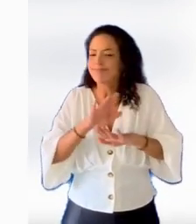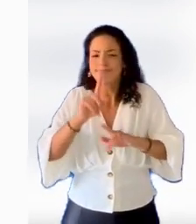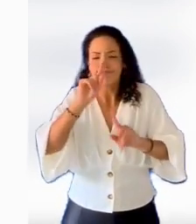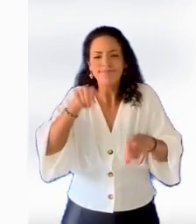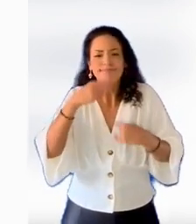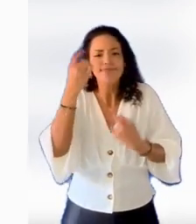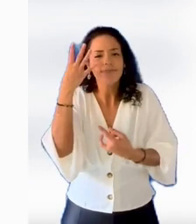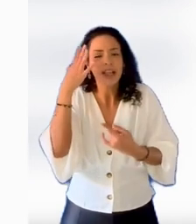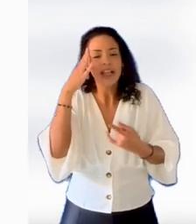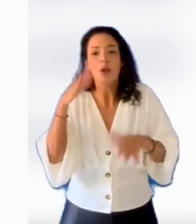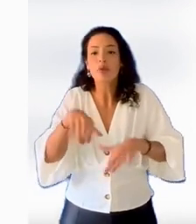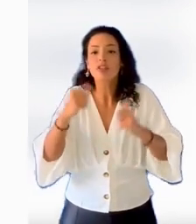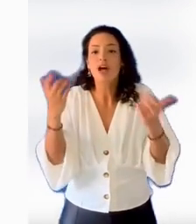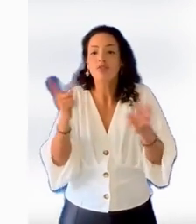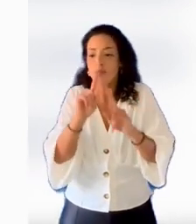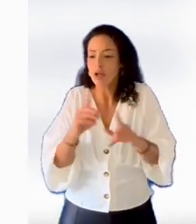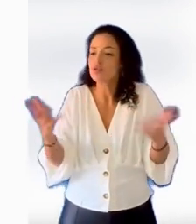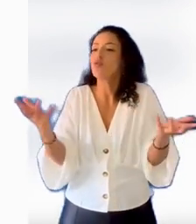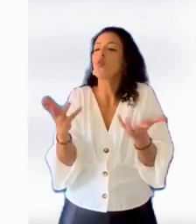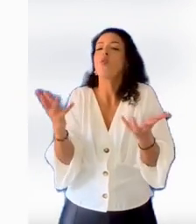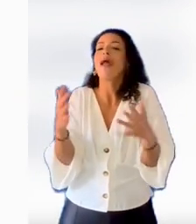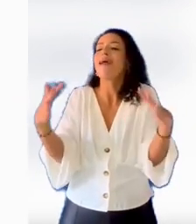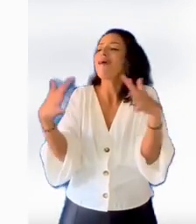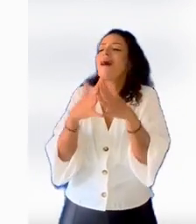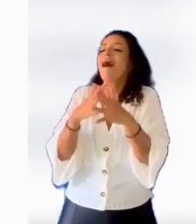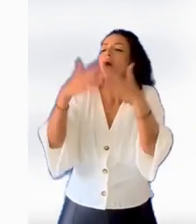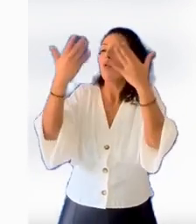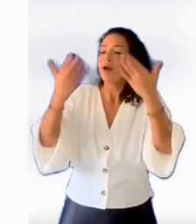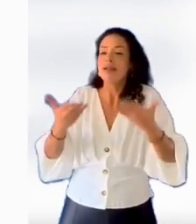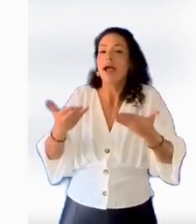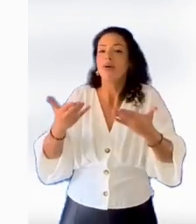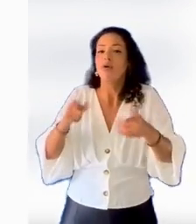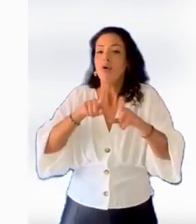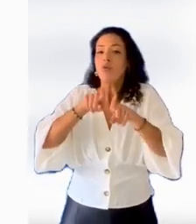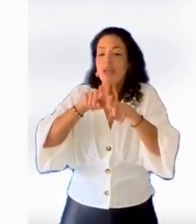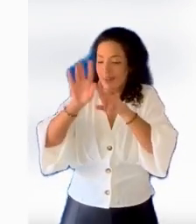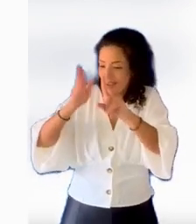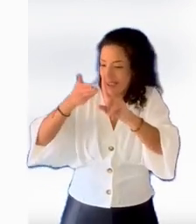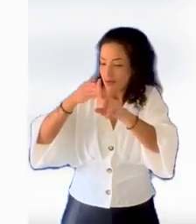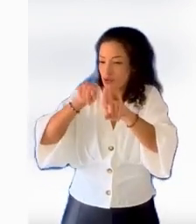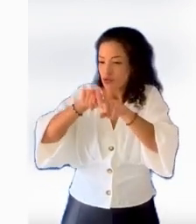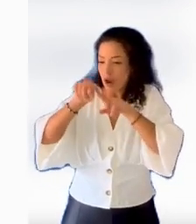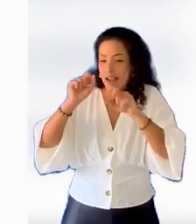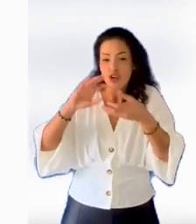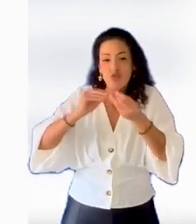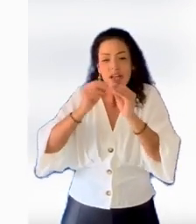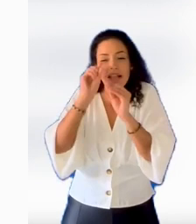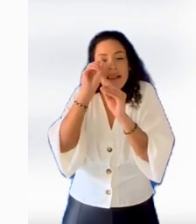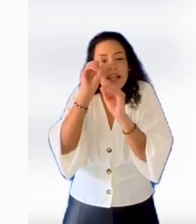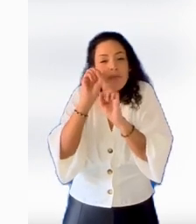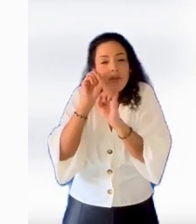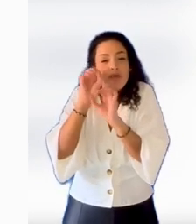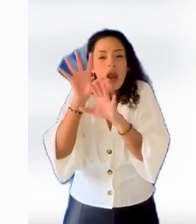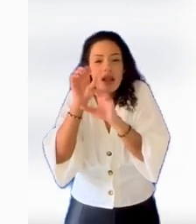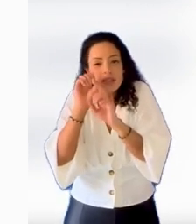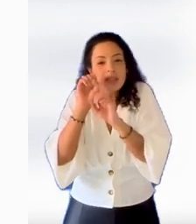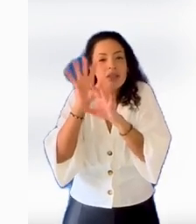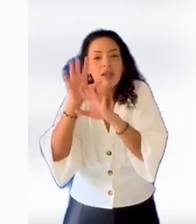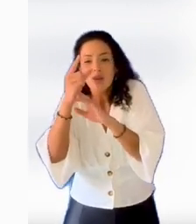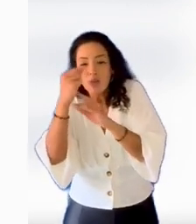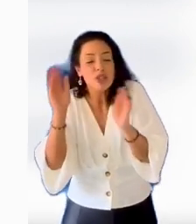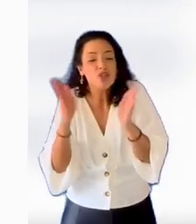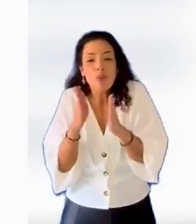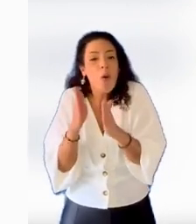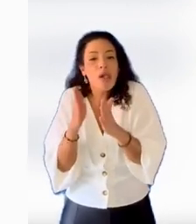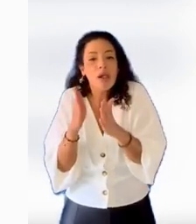that we start from where people are. Our only aim is to create those flickers of light, no matter how small or insignificant they may seem, when we're faced